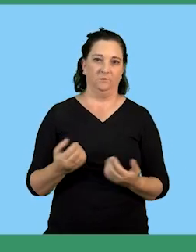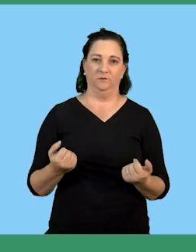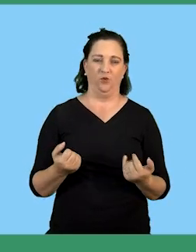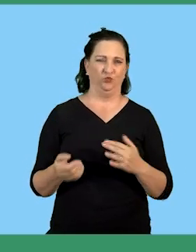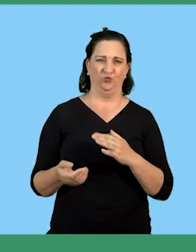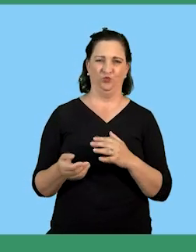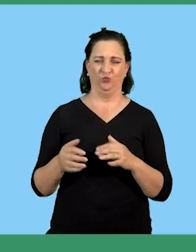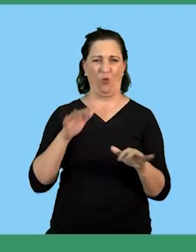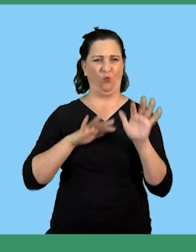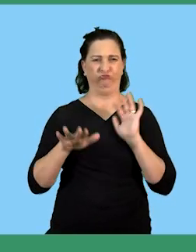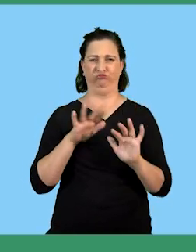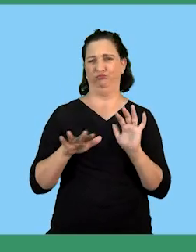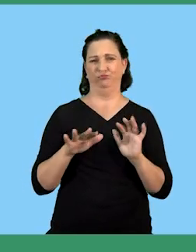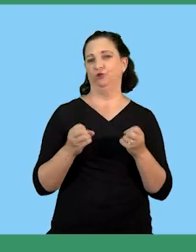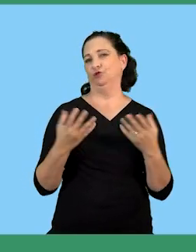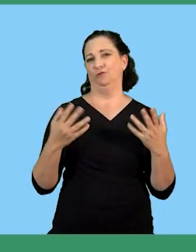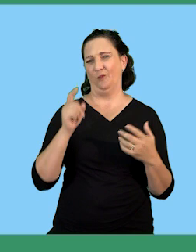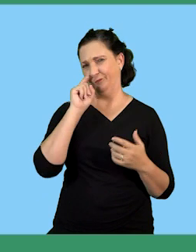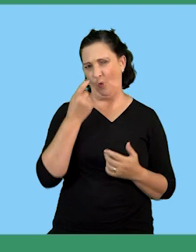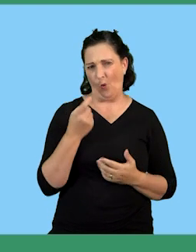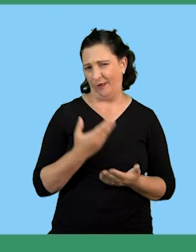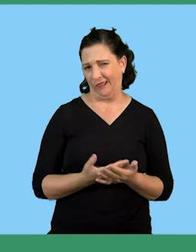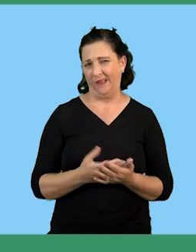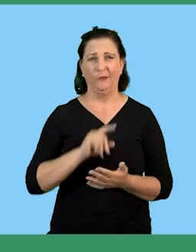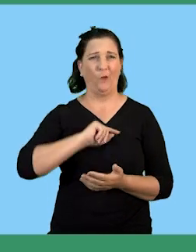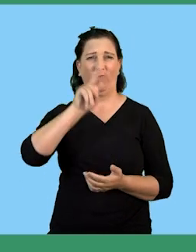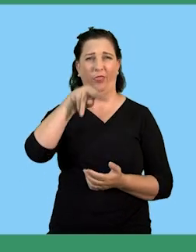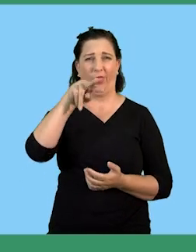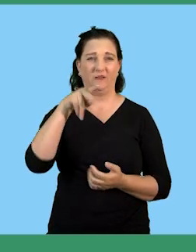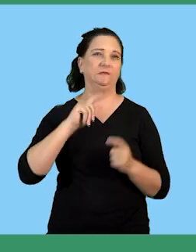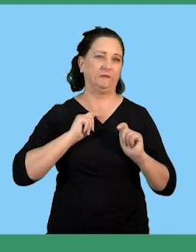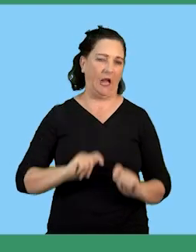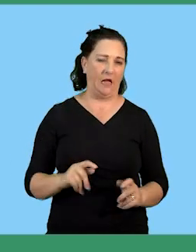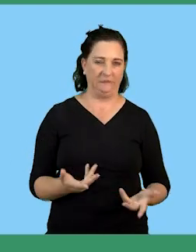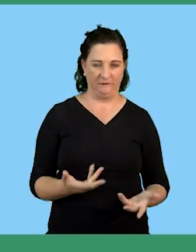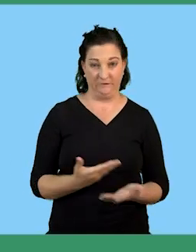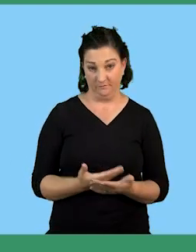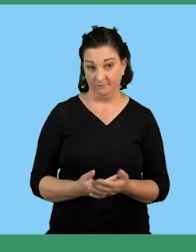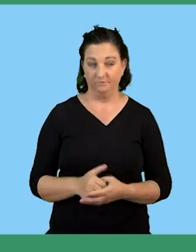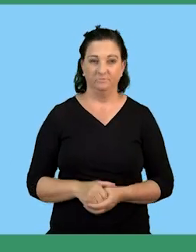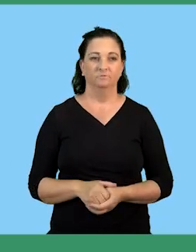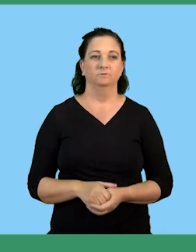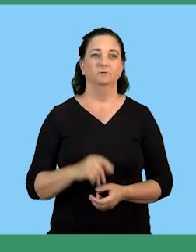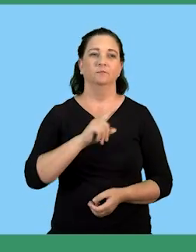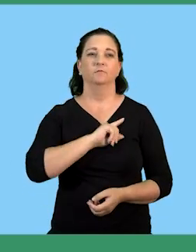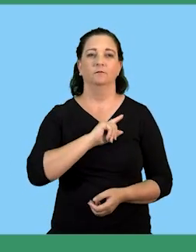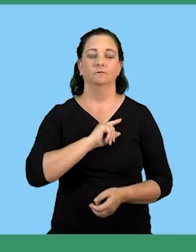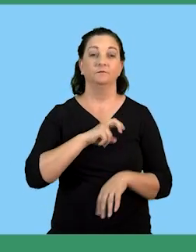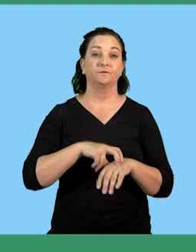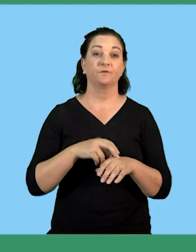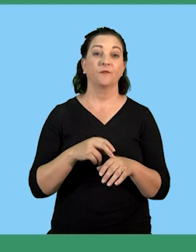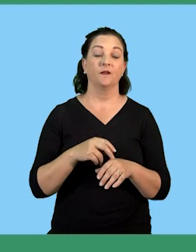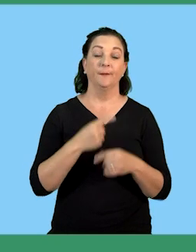So it becomes disturbing for the audience. They get bored because now having to read from the slide gets tiring. And with a